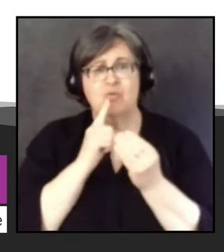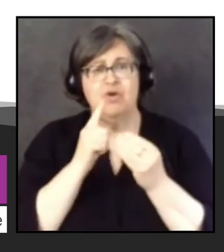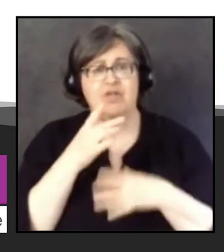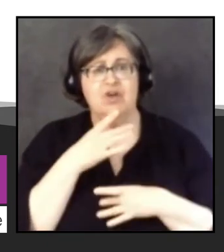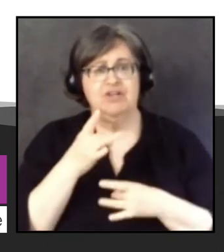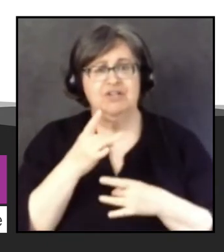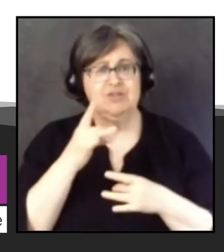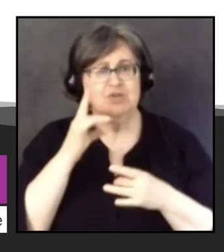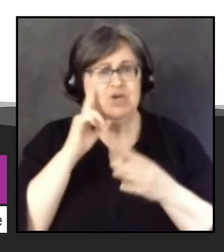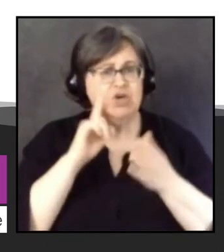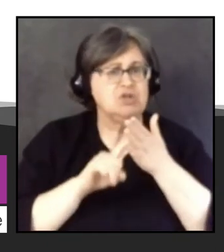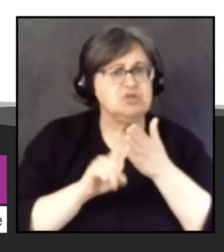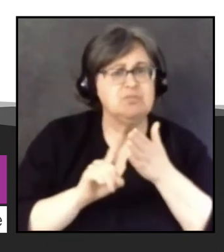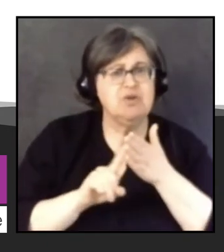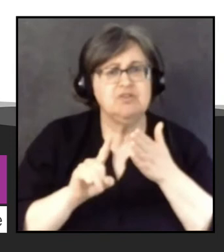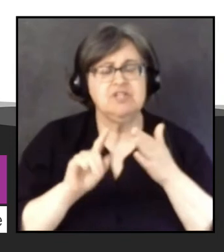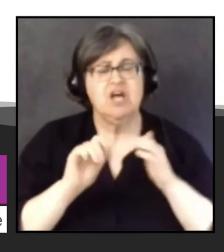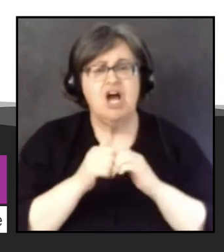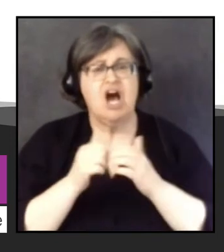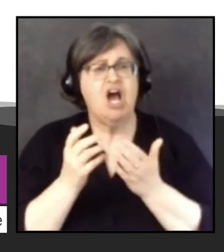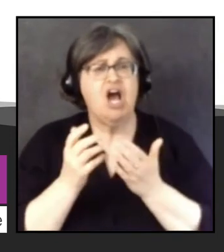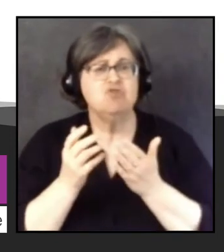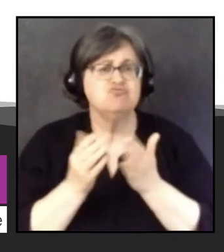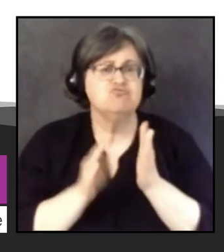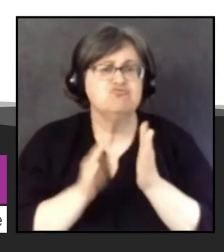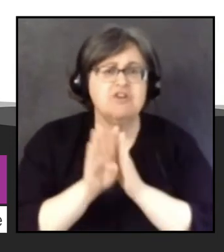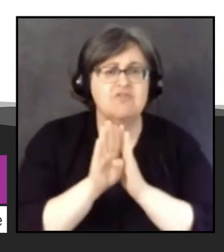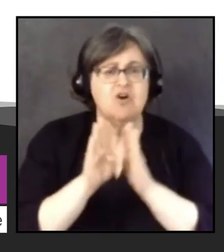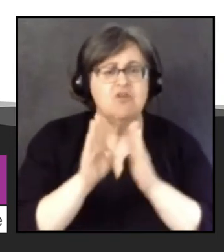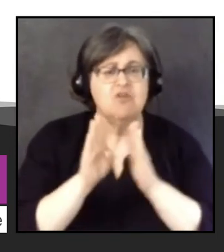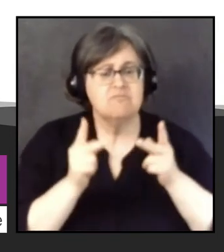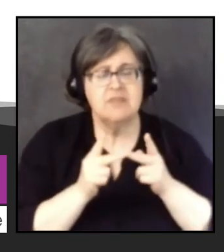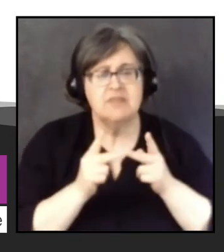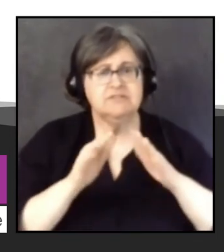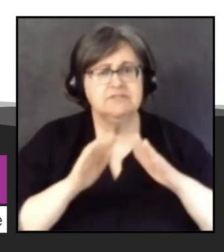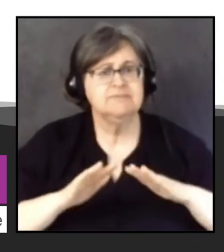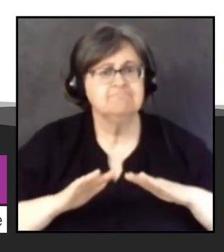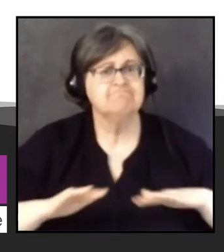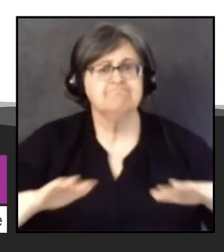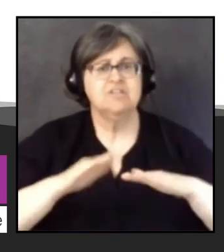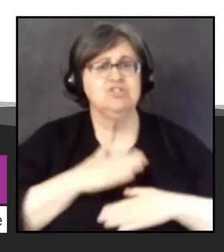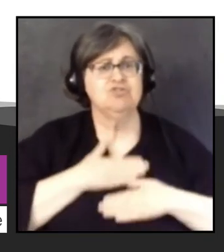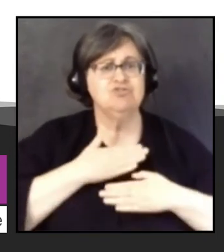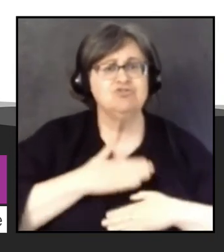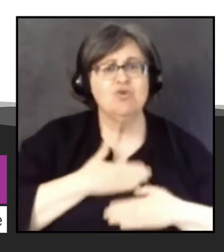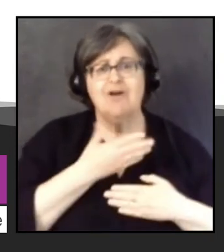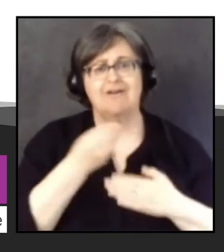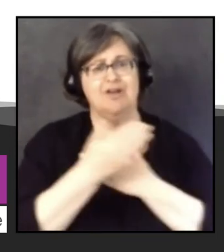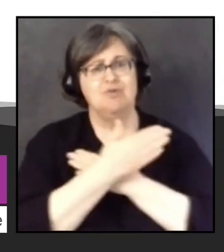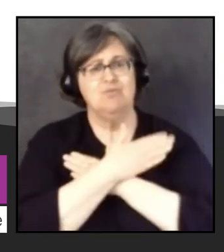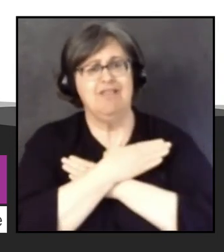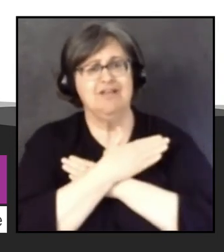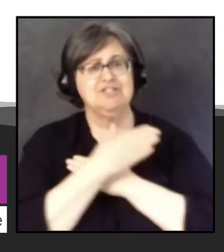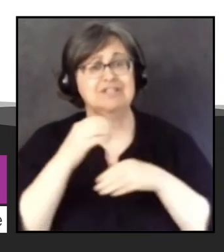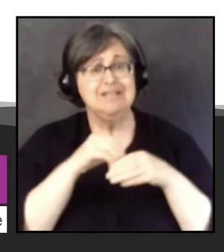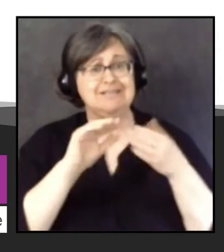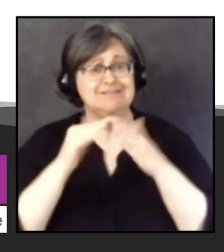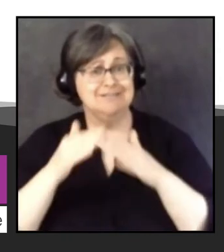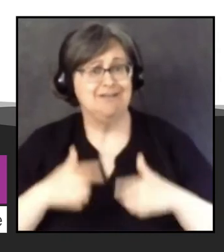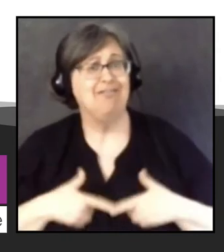in exploring how to cultivate spaces of joy and relaxation in urban life. Next slide.